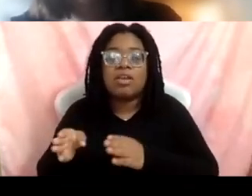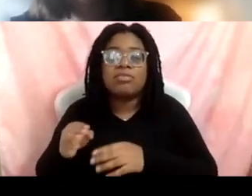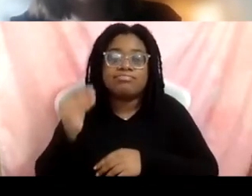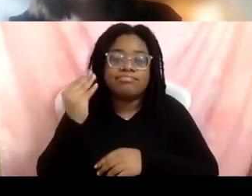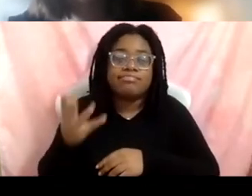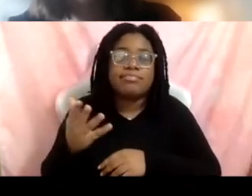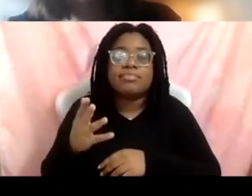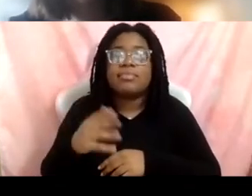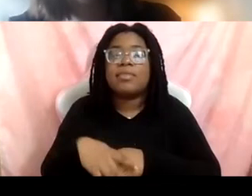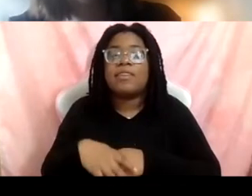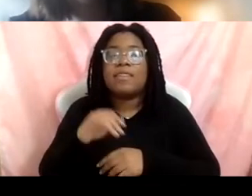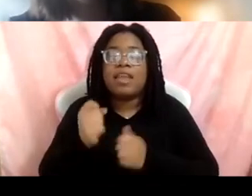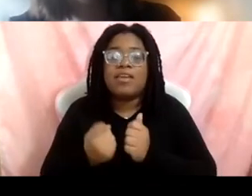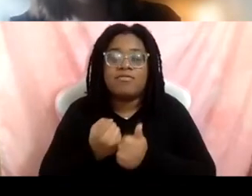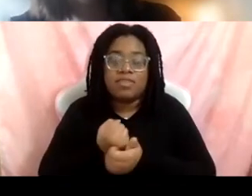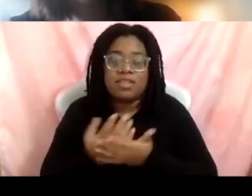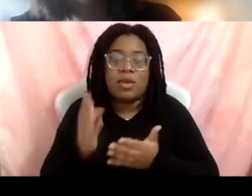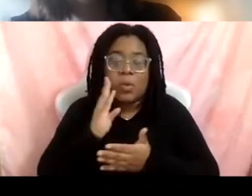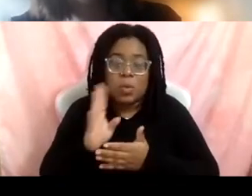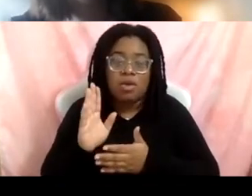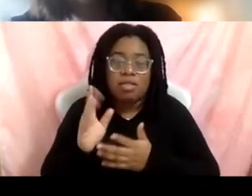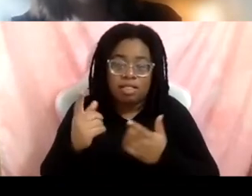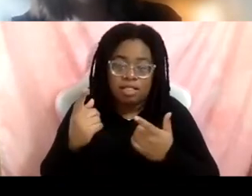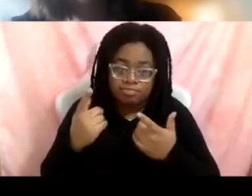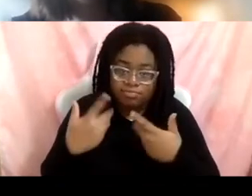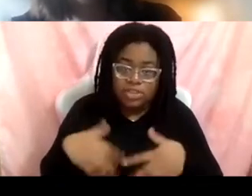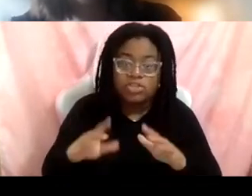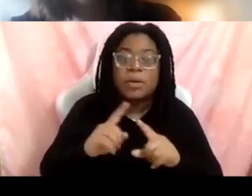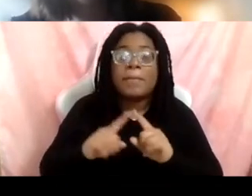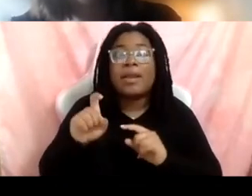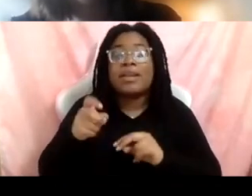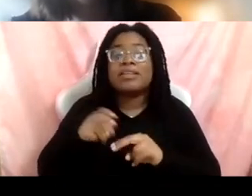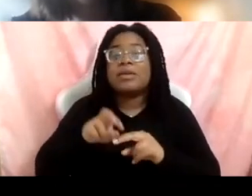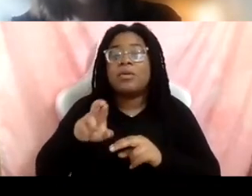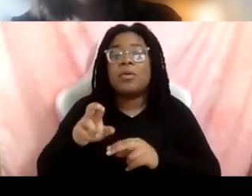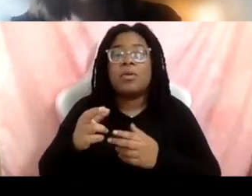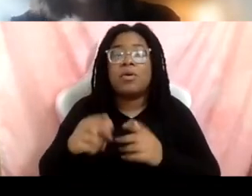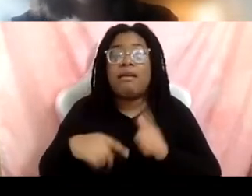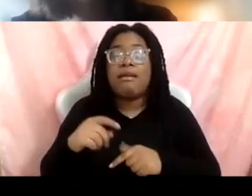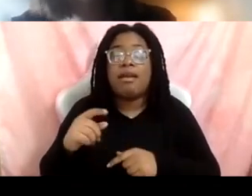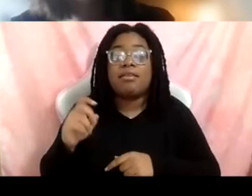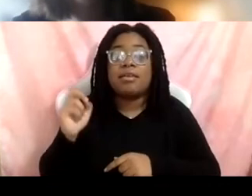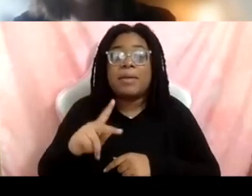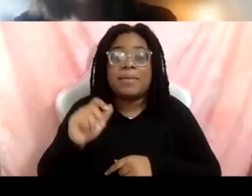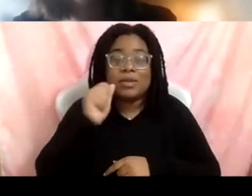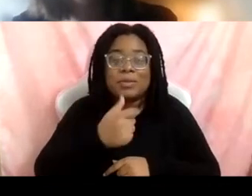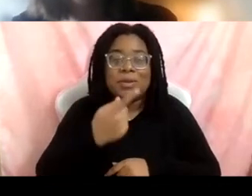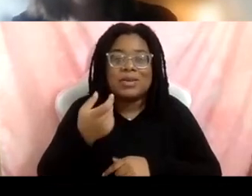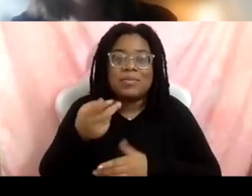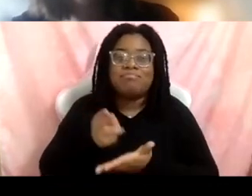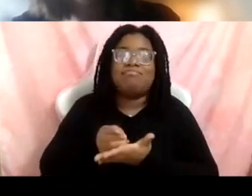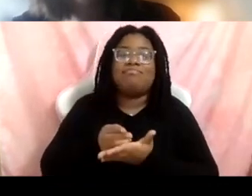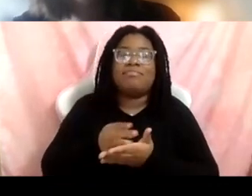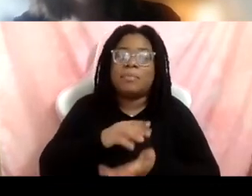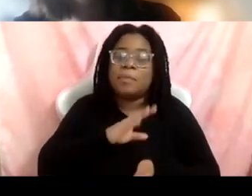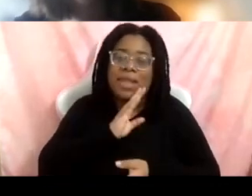up that like everything's going to get done, but I need to sit down, otherwise I can't come back tomorrow because I will be in bed.